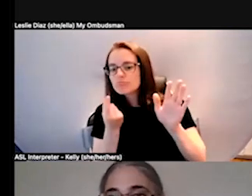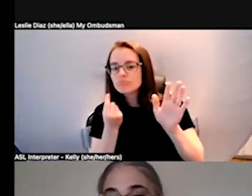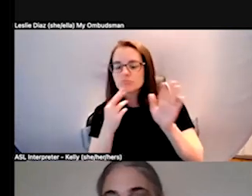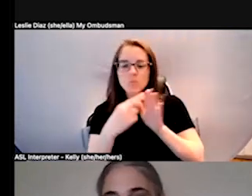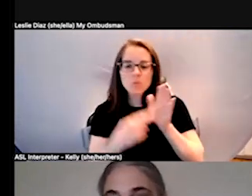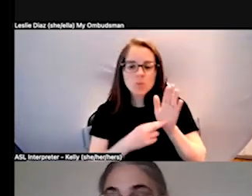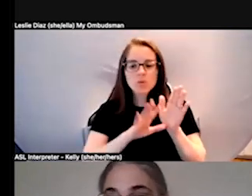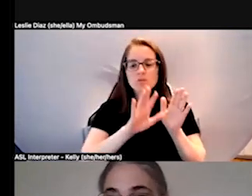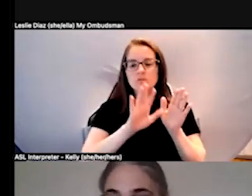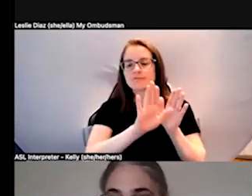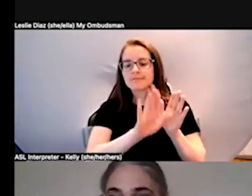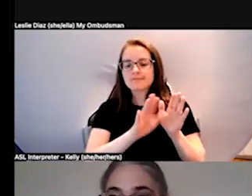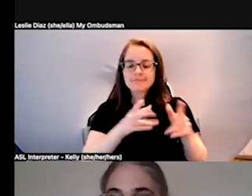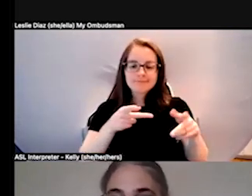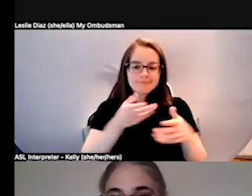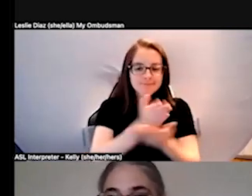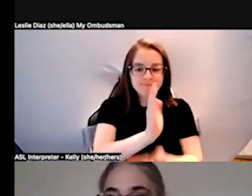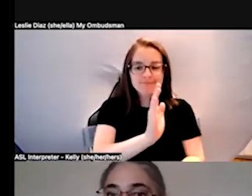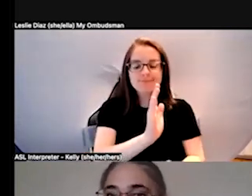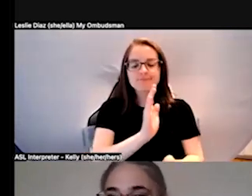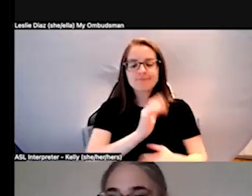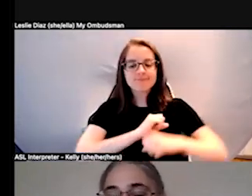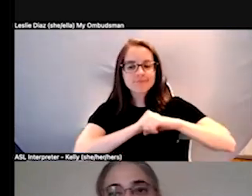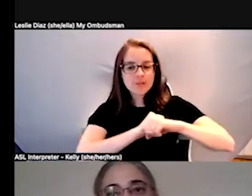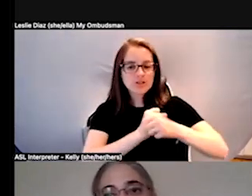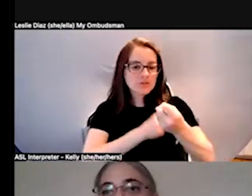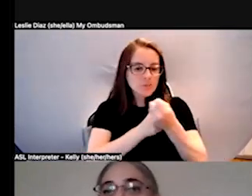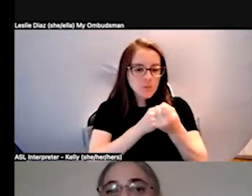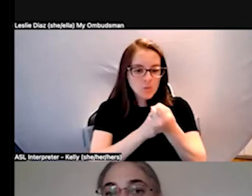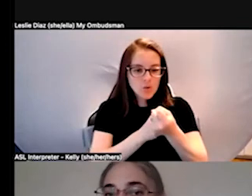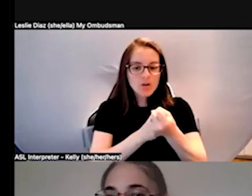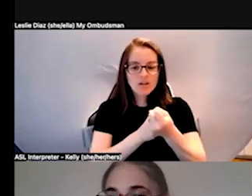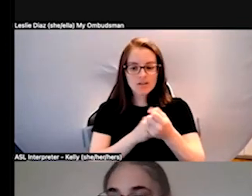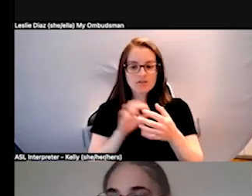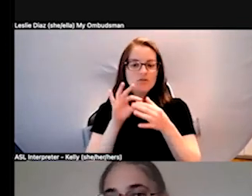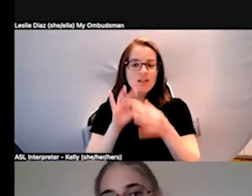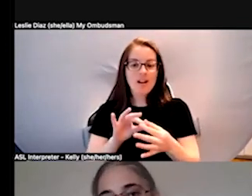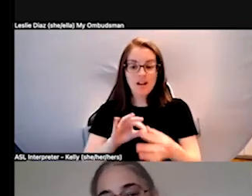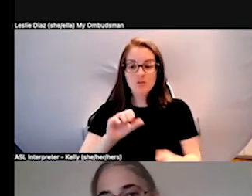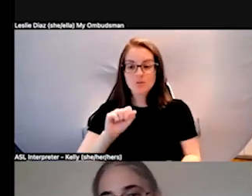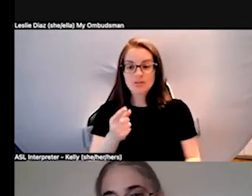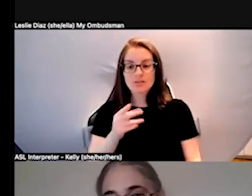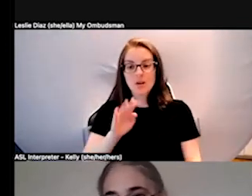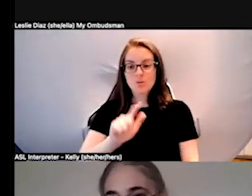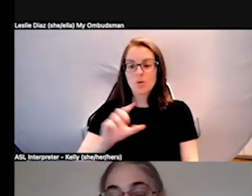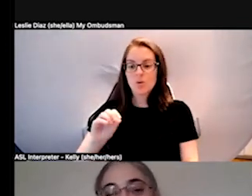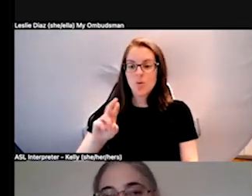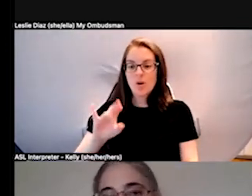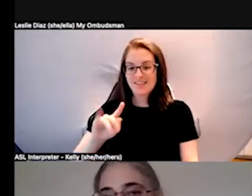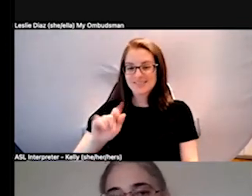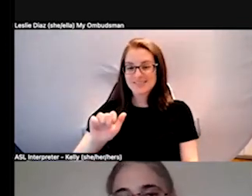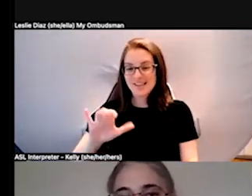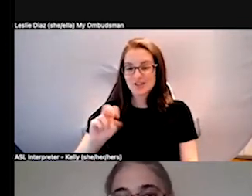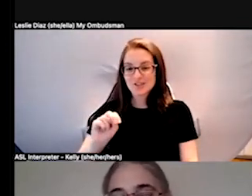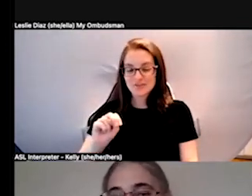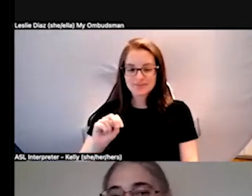their civil right protections and supports regarding sexual orientation. And as you can see,